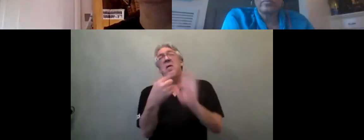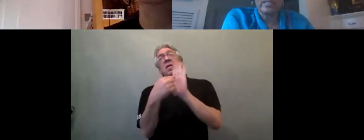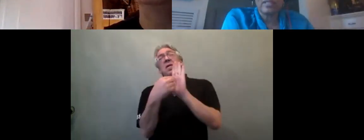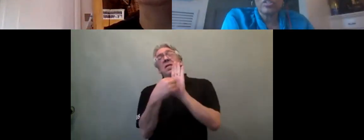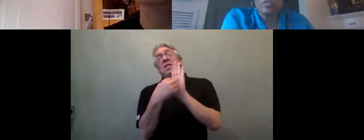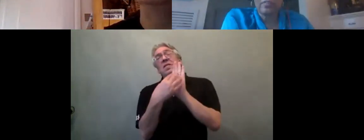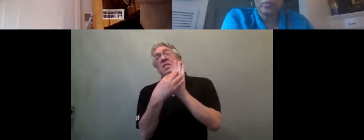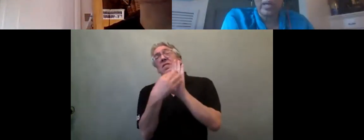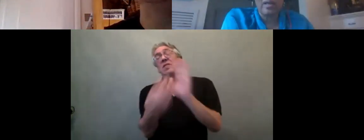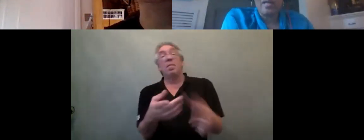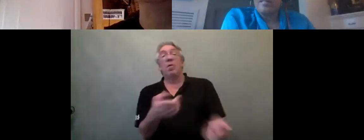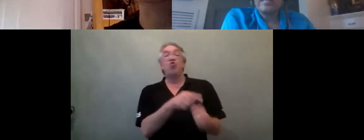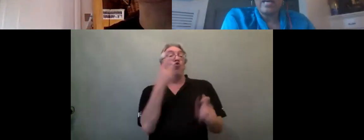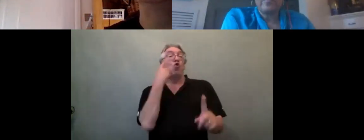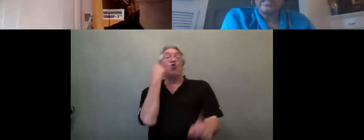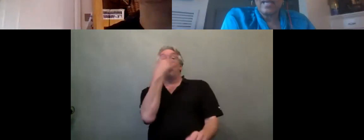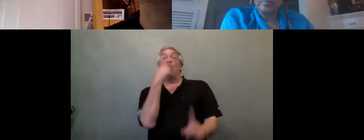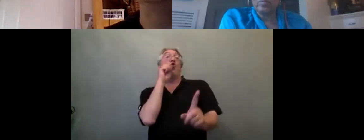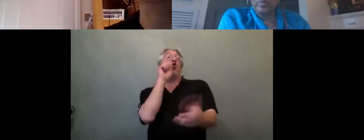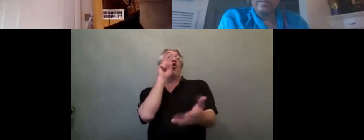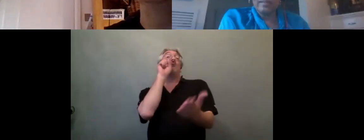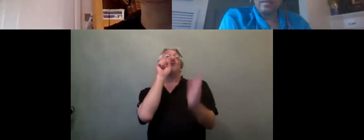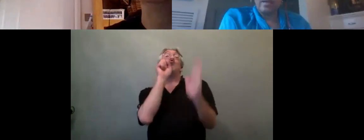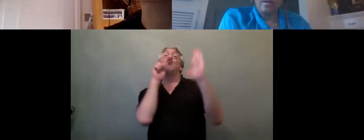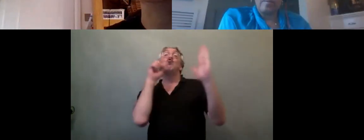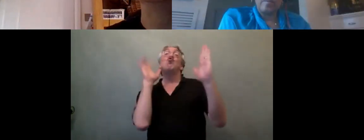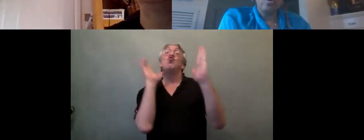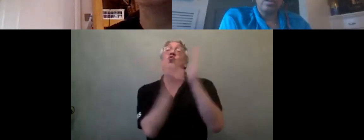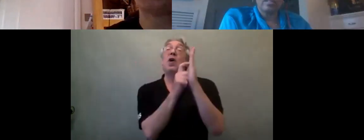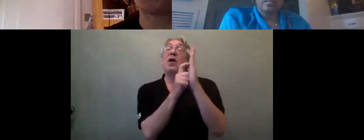there was recognition software that, for example, was